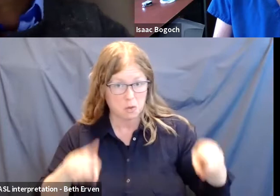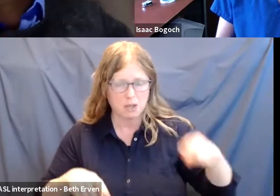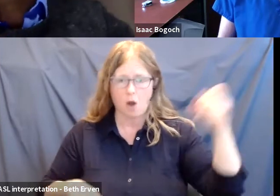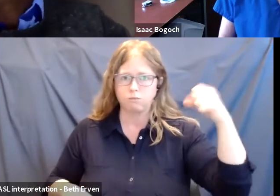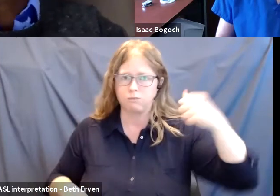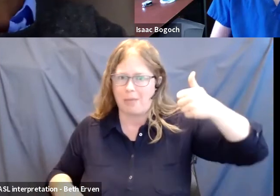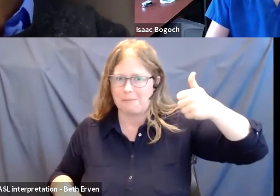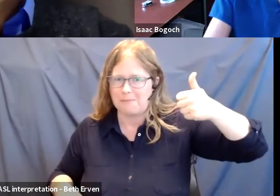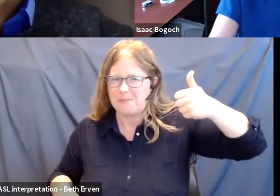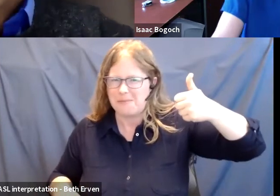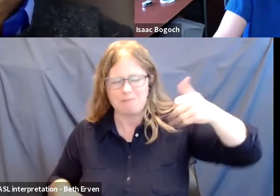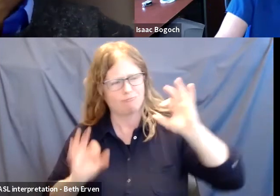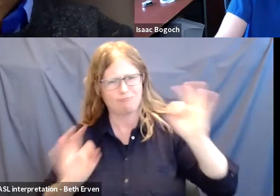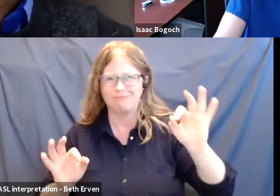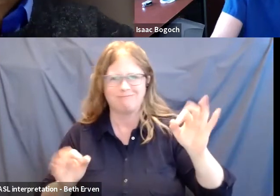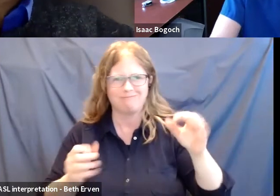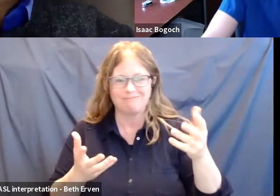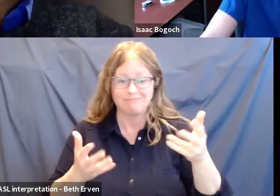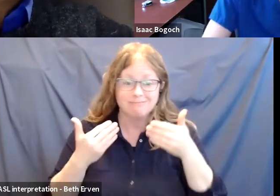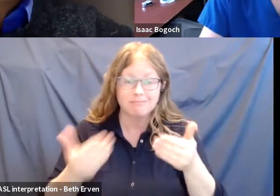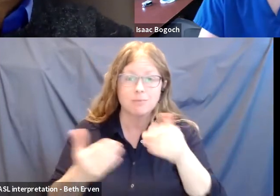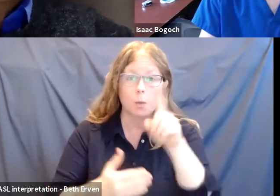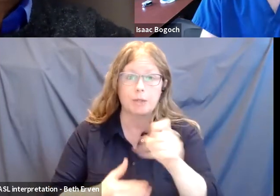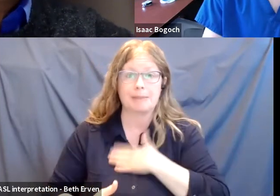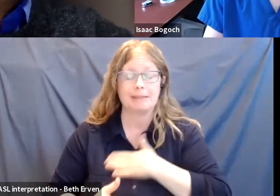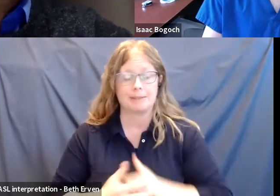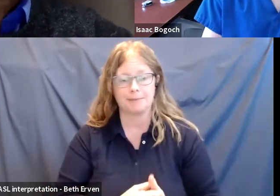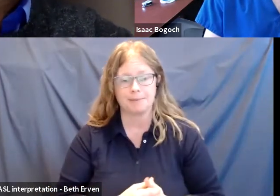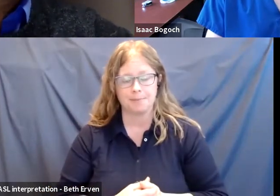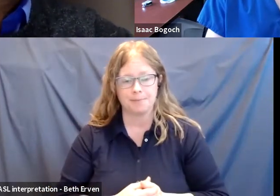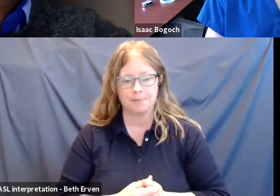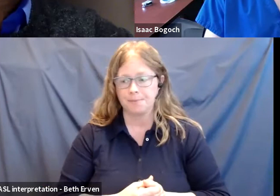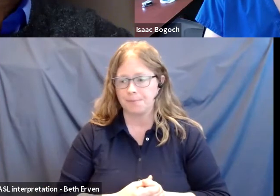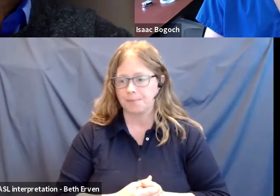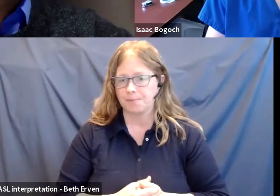up. Okay, happy to take any questions at all.